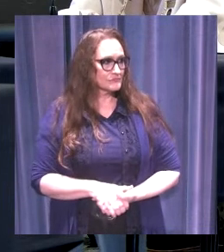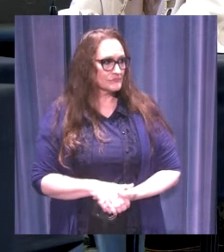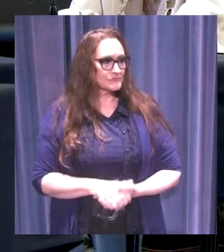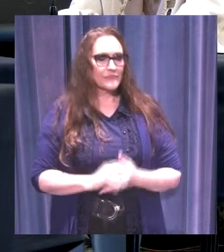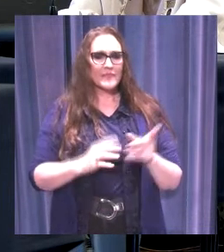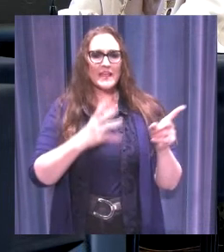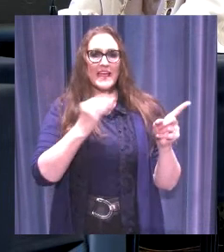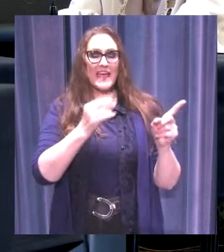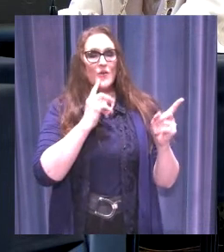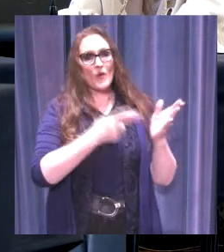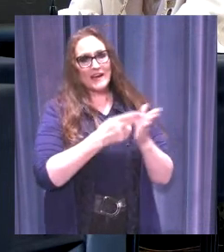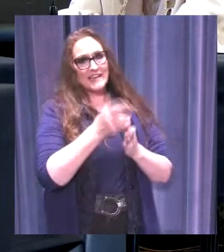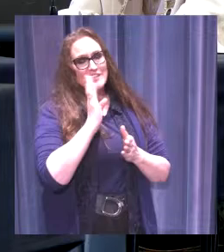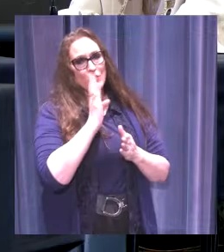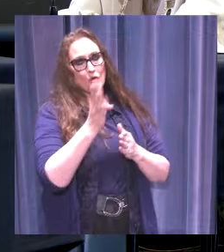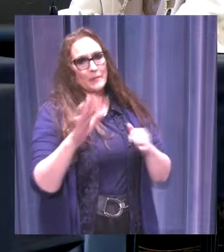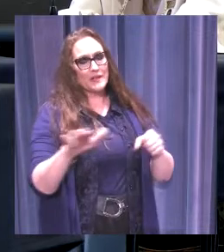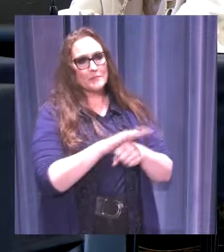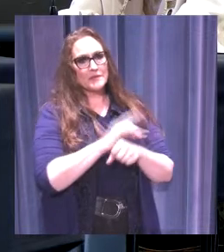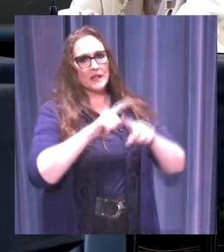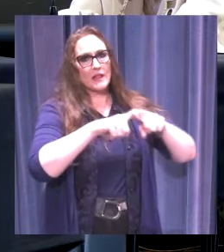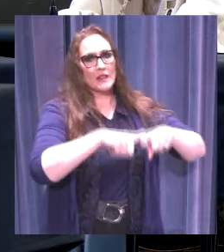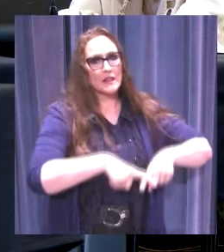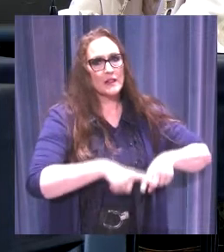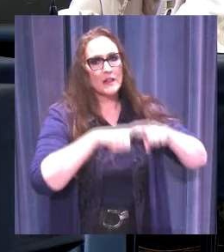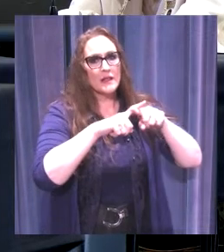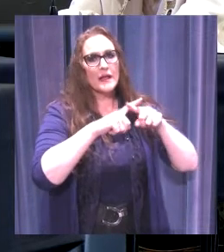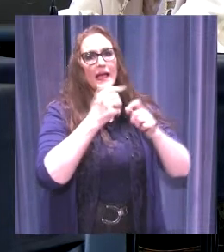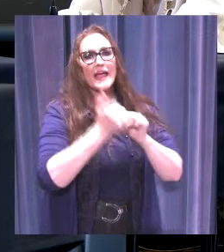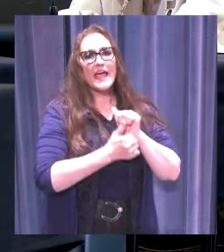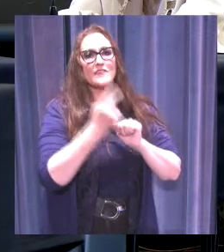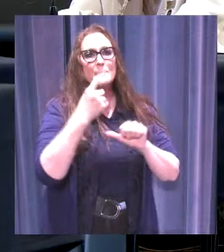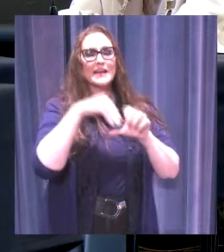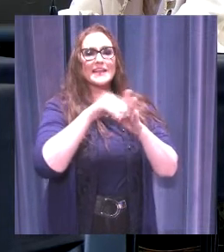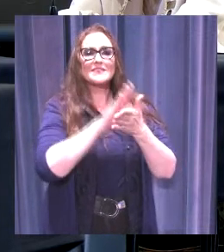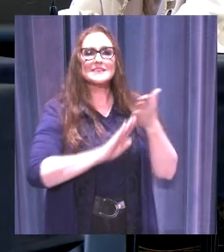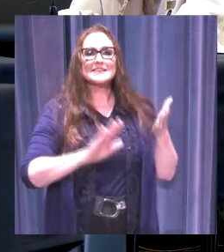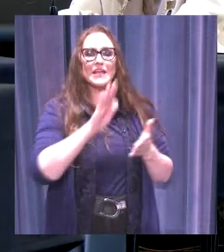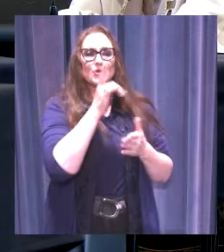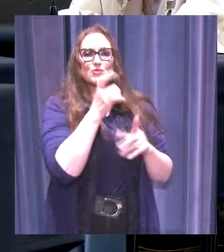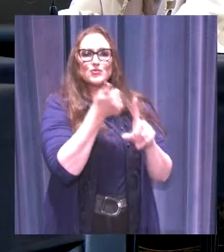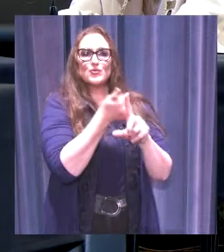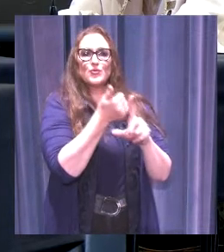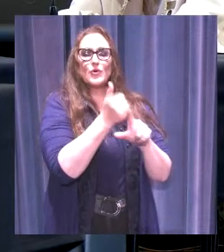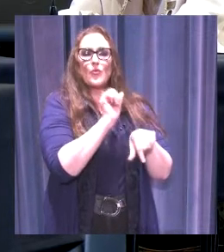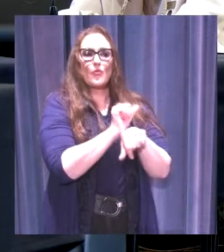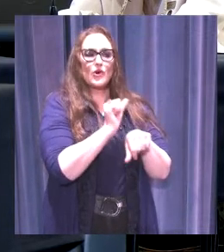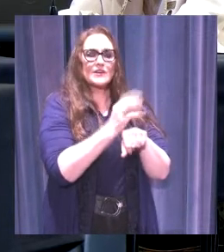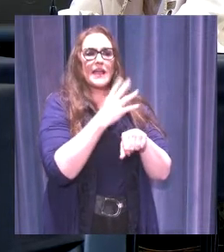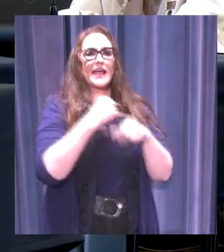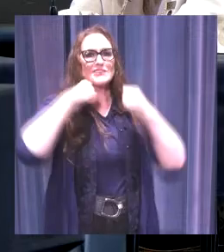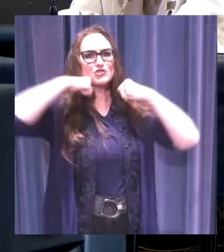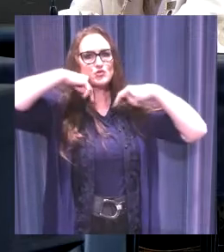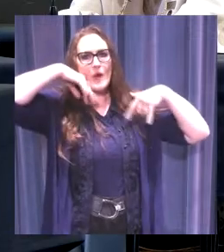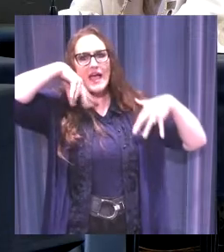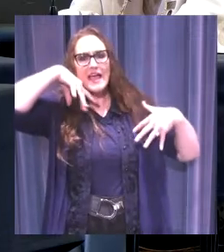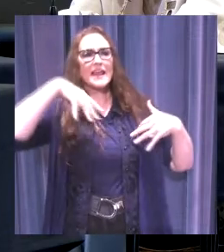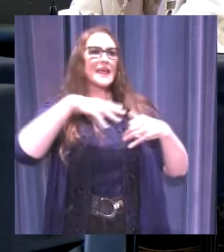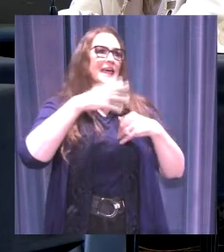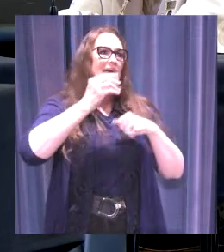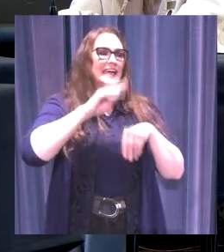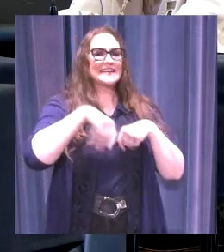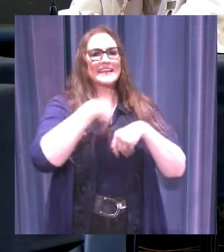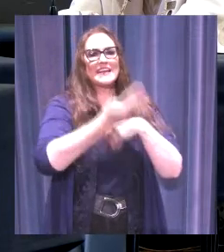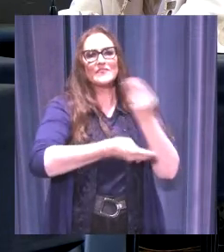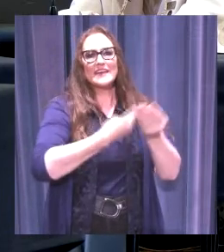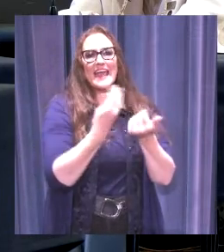And quite honestly, will be completely reliant upon everybody in this college who have worked and sweat and given